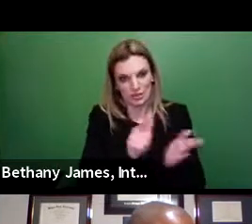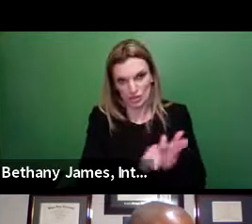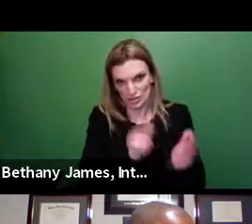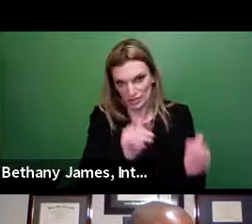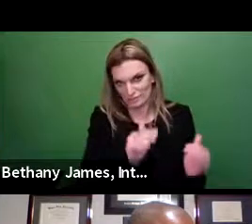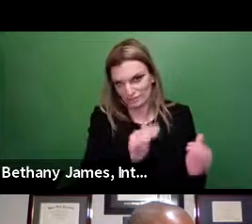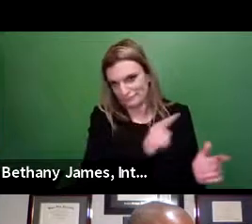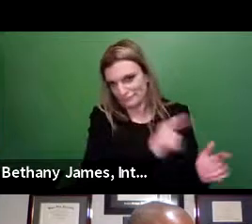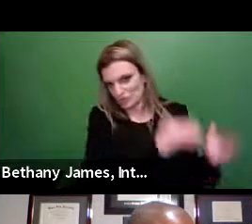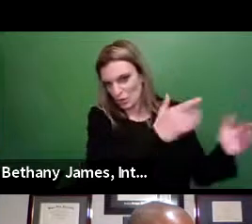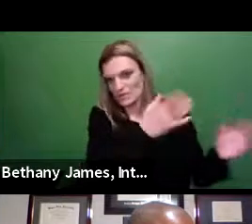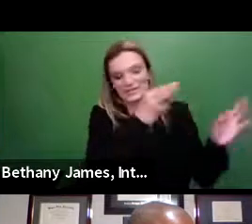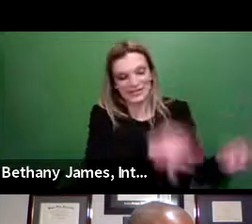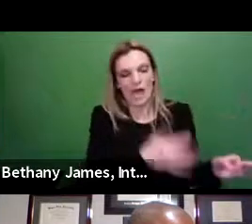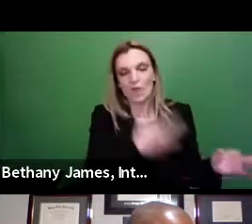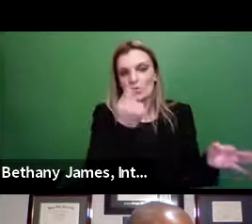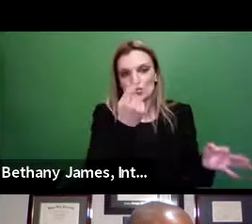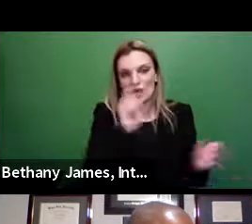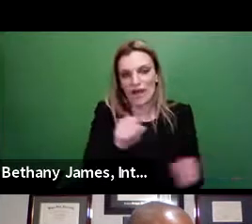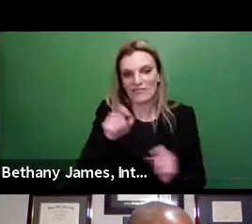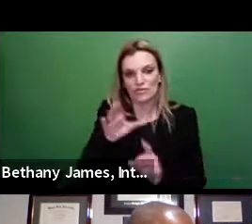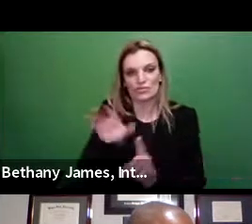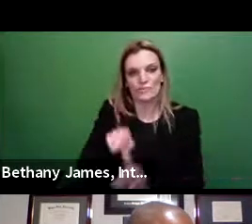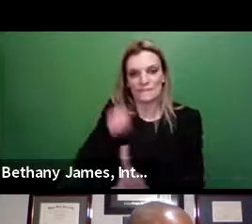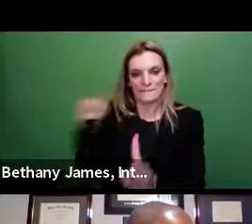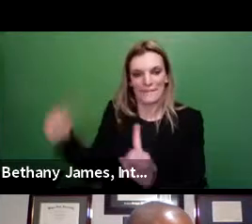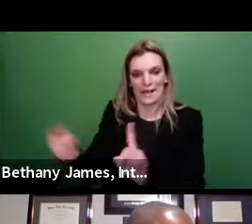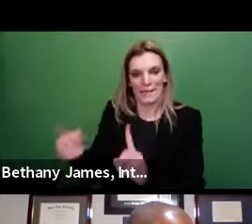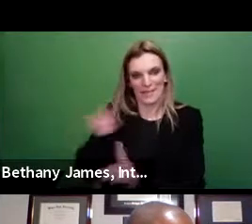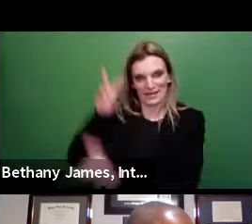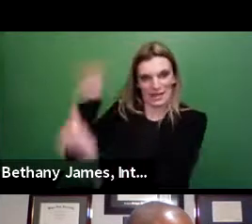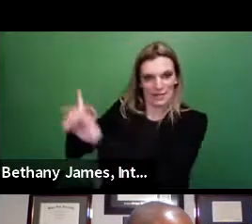a bypass application for leave to the Supreme Court.